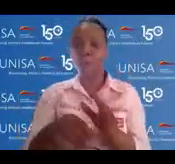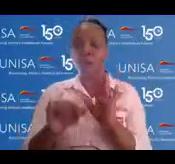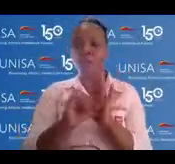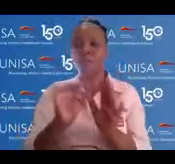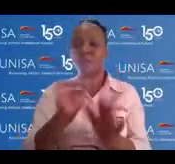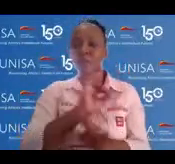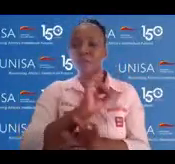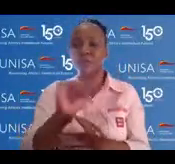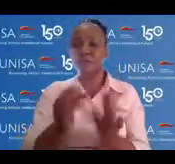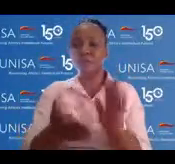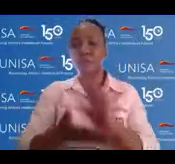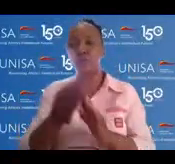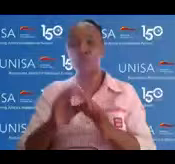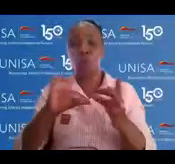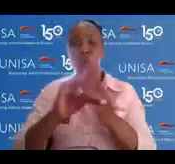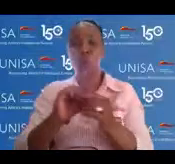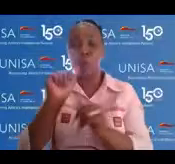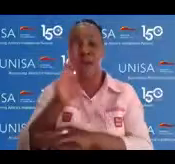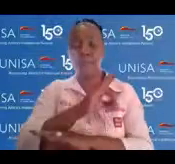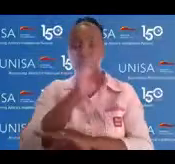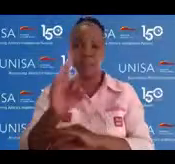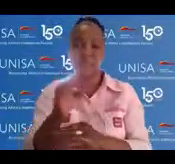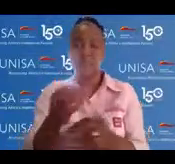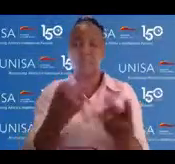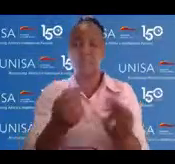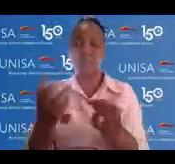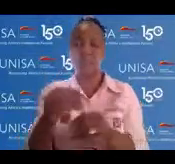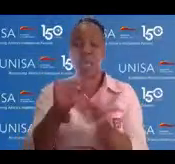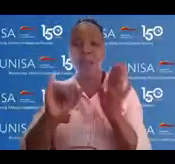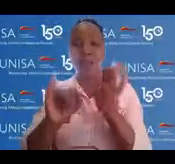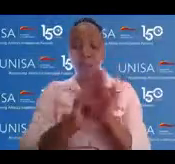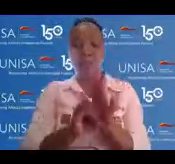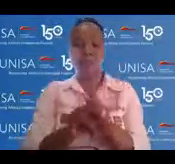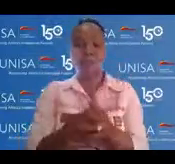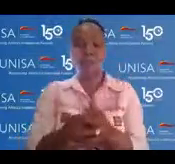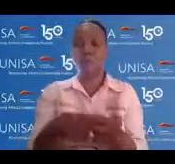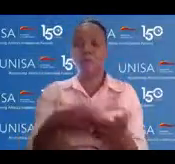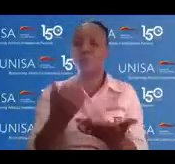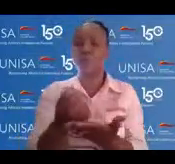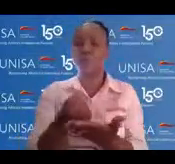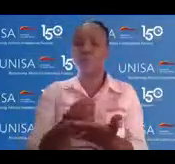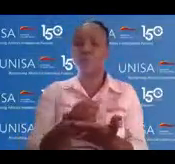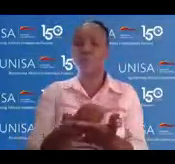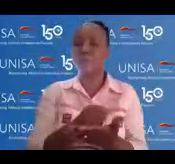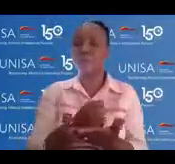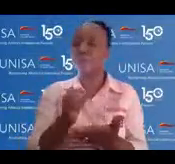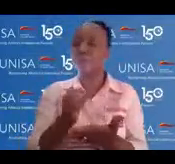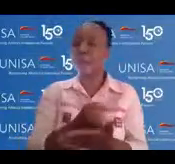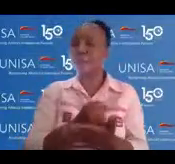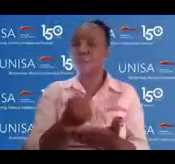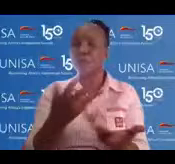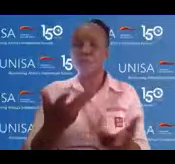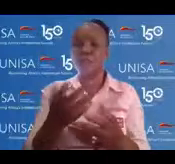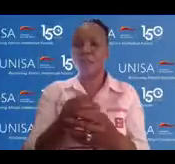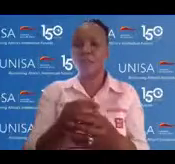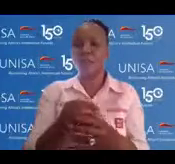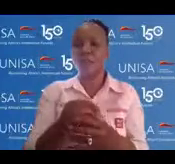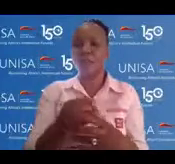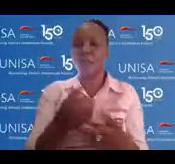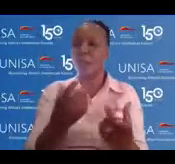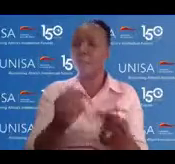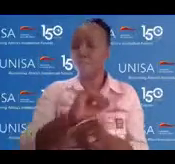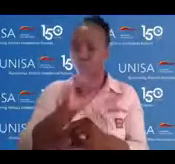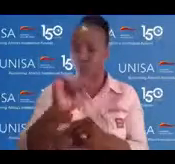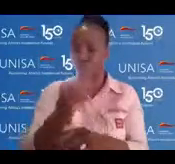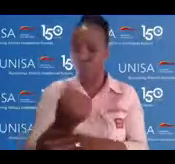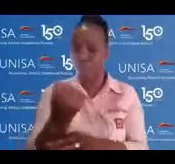Affairs to do ID, when you do the passport, or when they want something which is visible about yourself. So you are going to